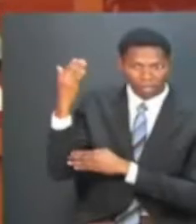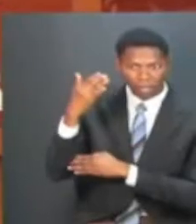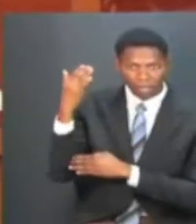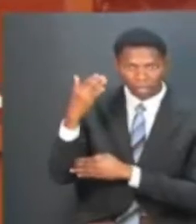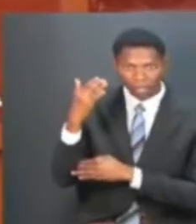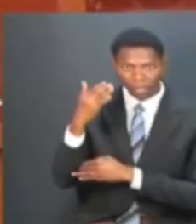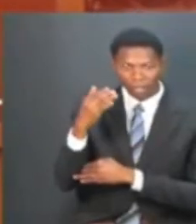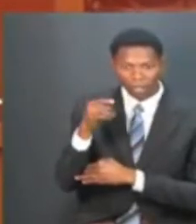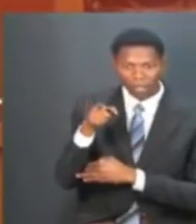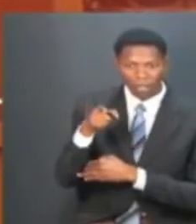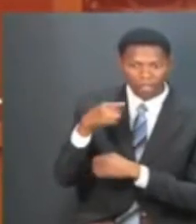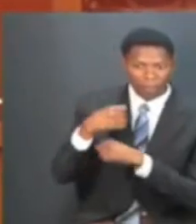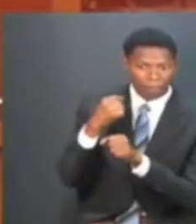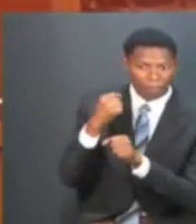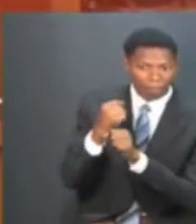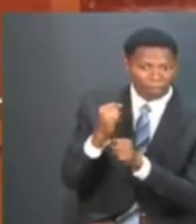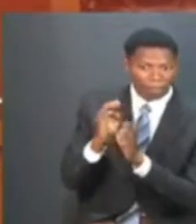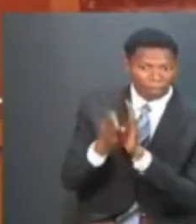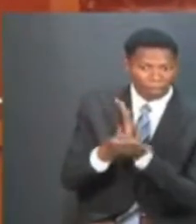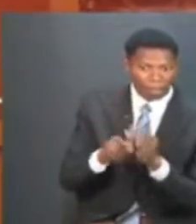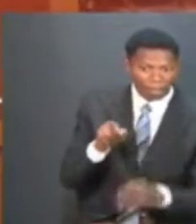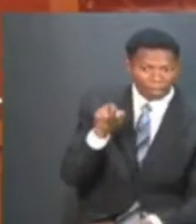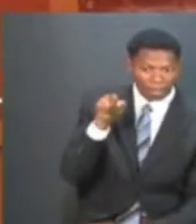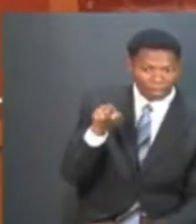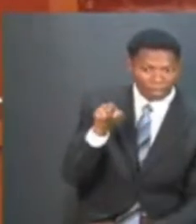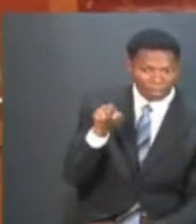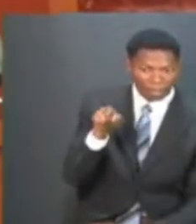made by Honorable